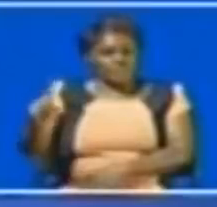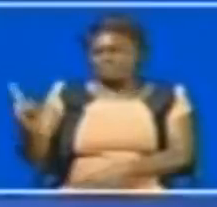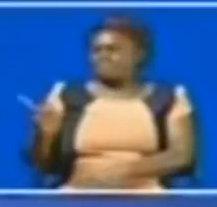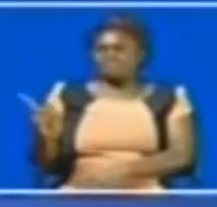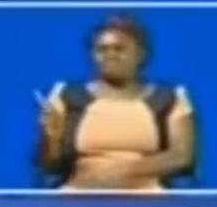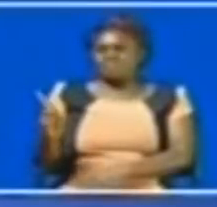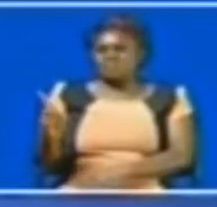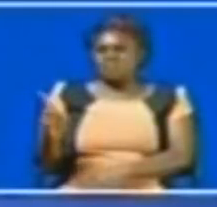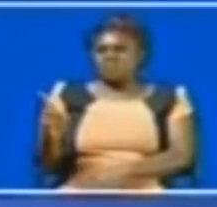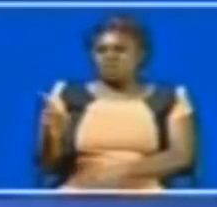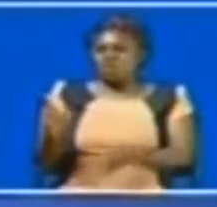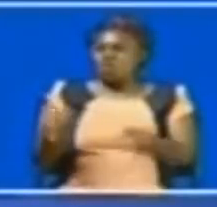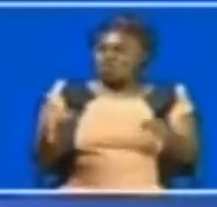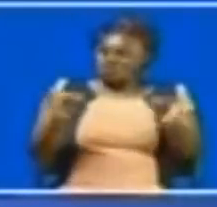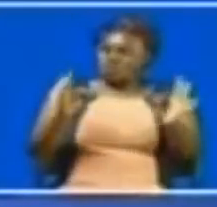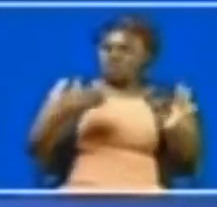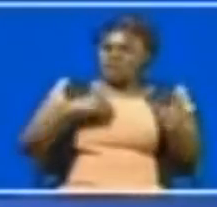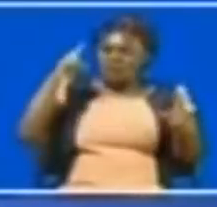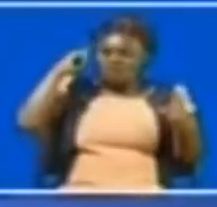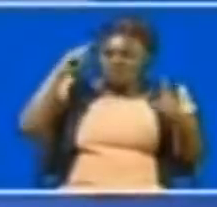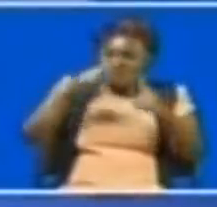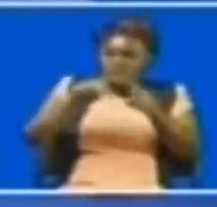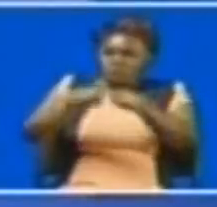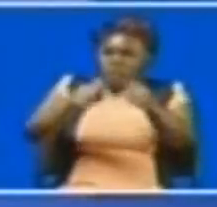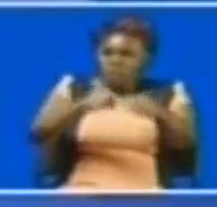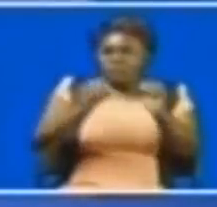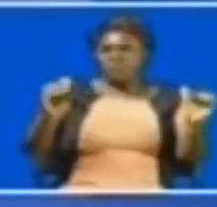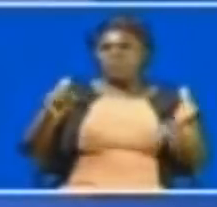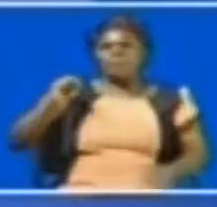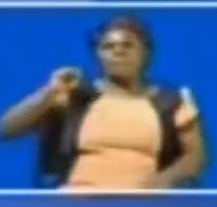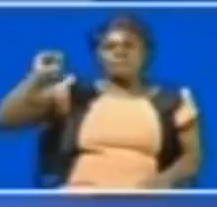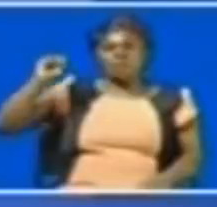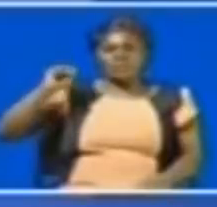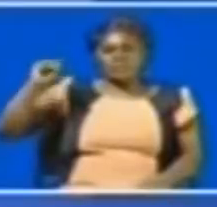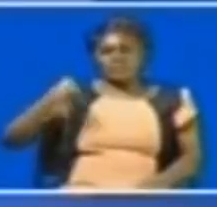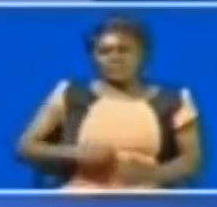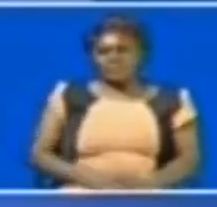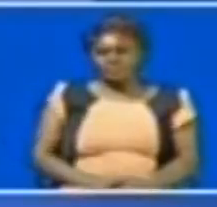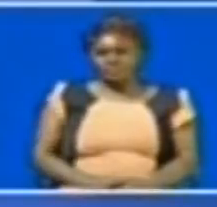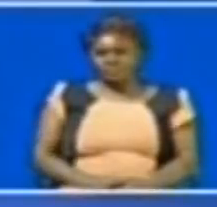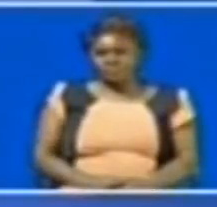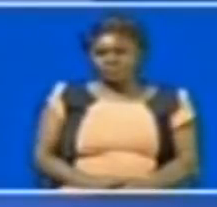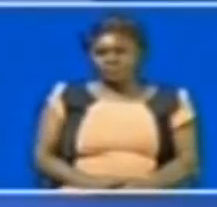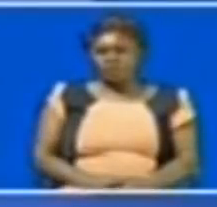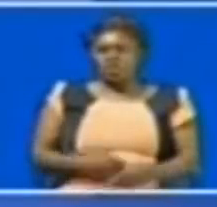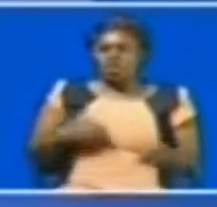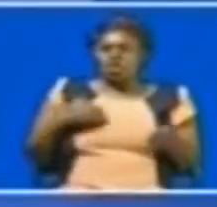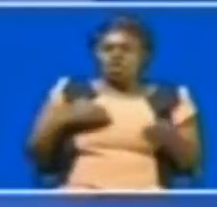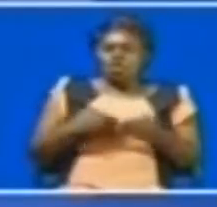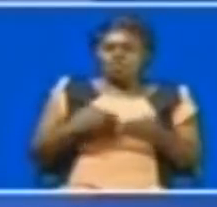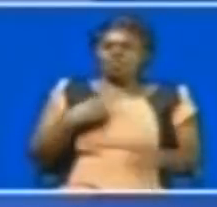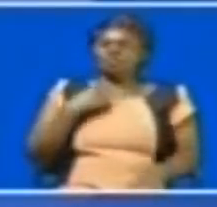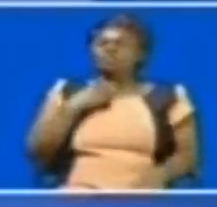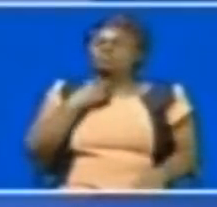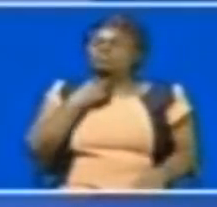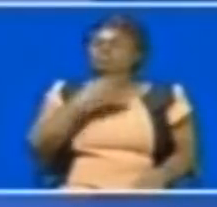effort by officers to play or sabotage the electoral process. Politics almost took hostage